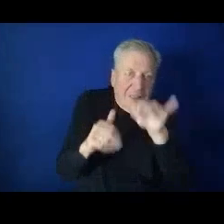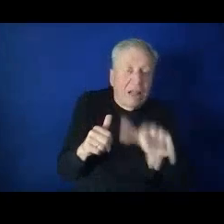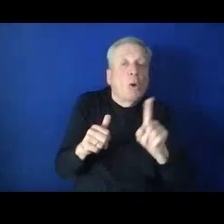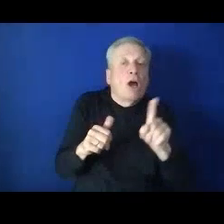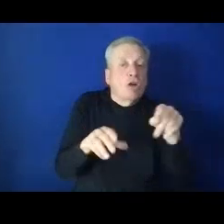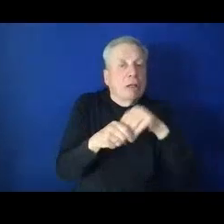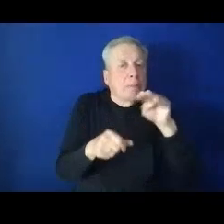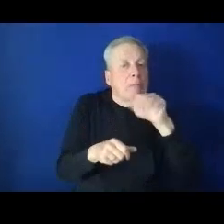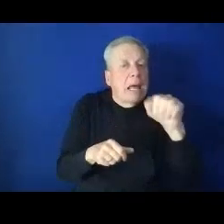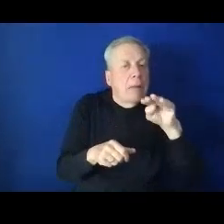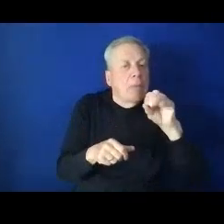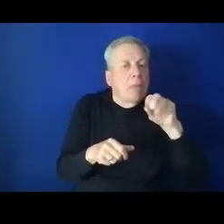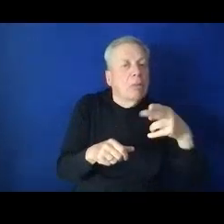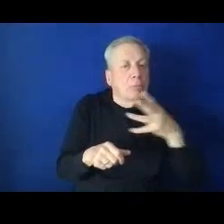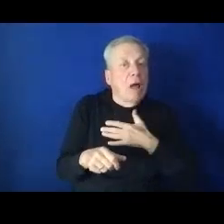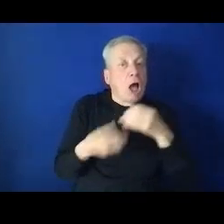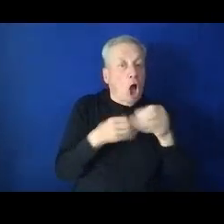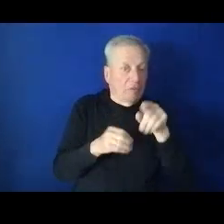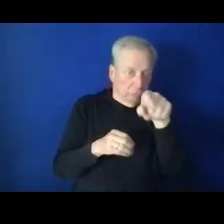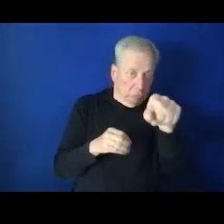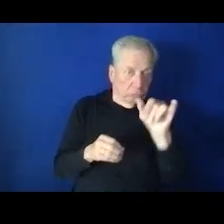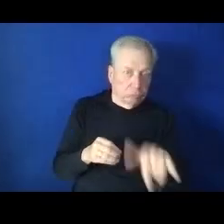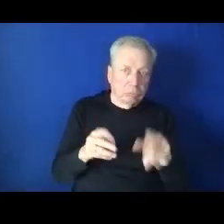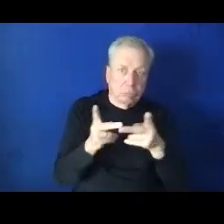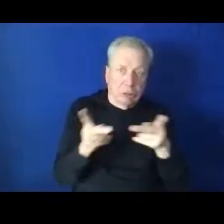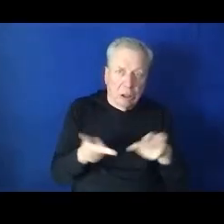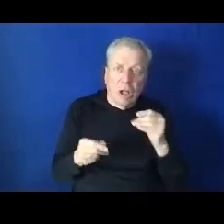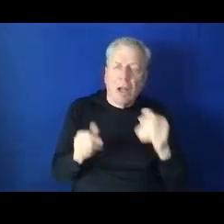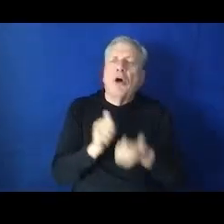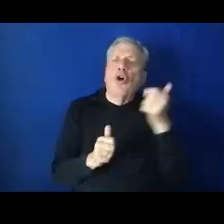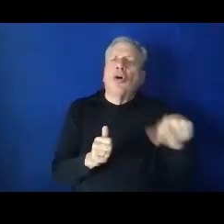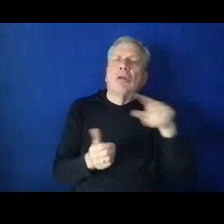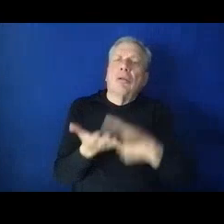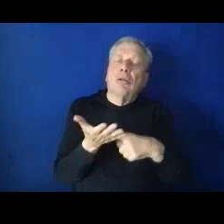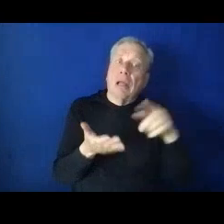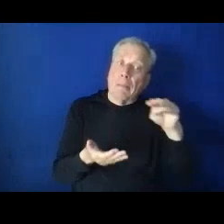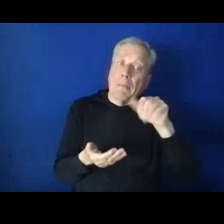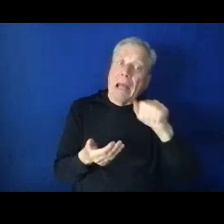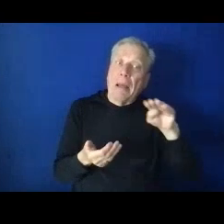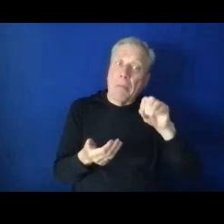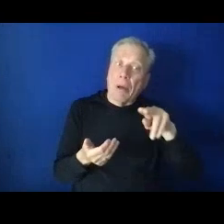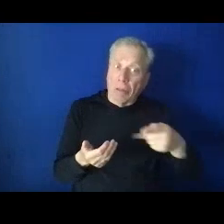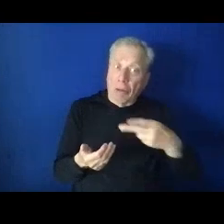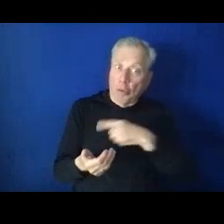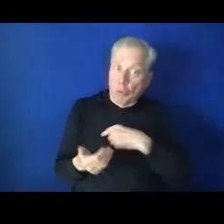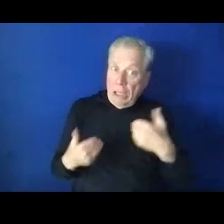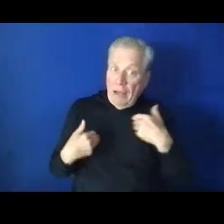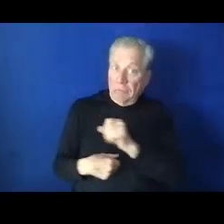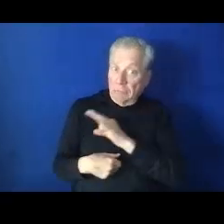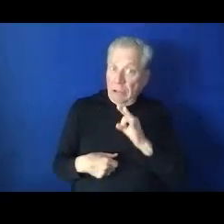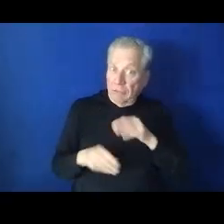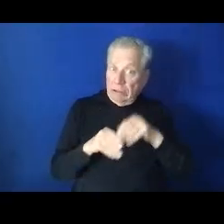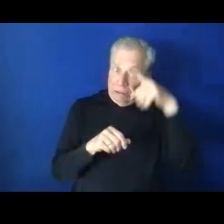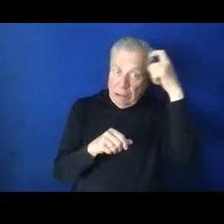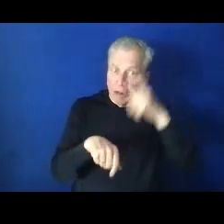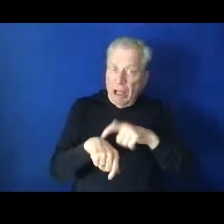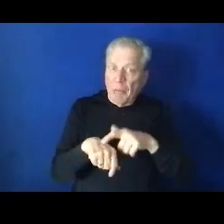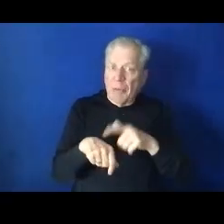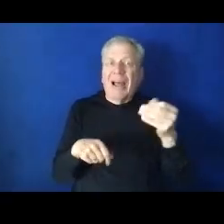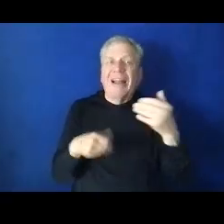Mammoth. My office is there. We're mostly based out of Mammoth, but we do have staff that are in the summertime based out of a couple of